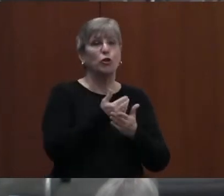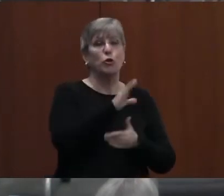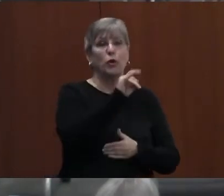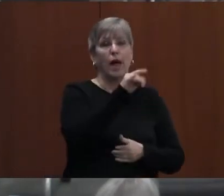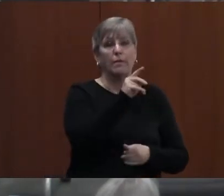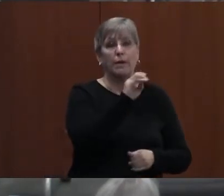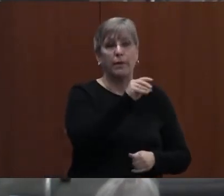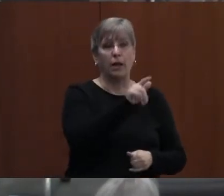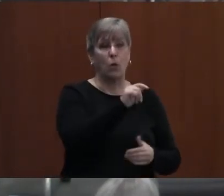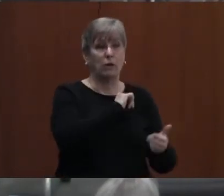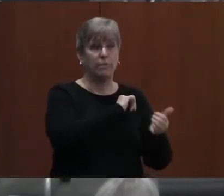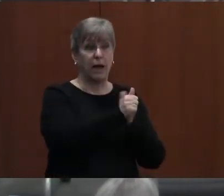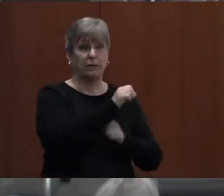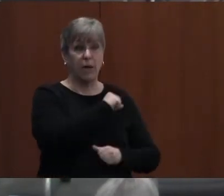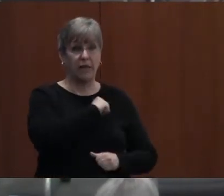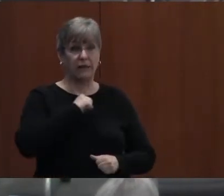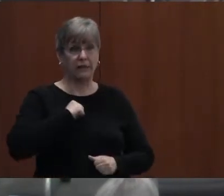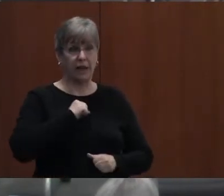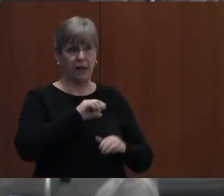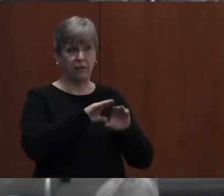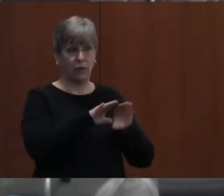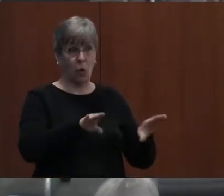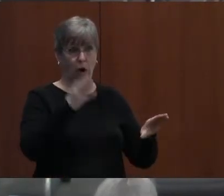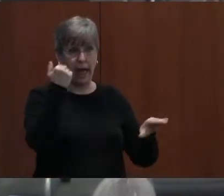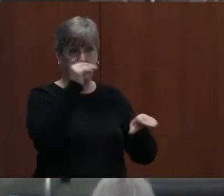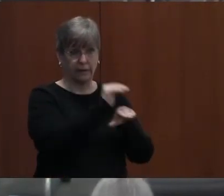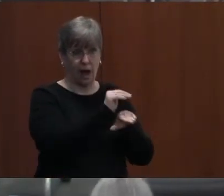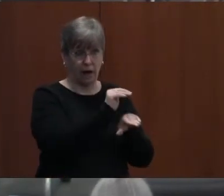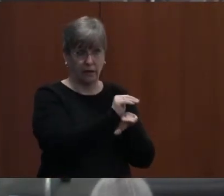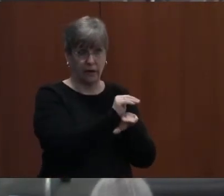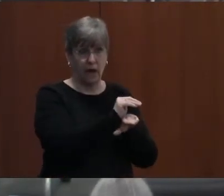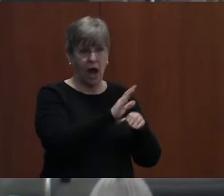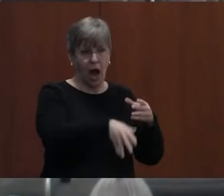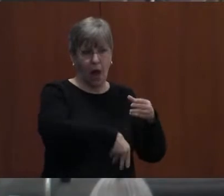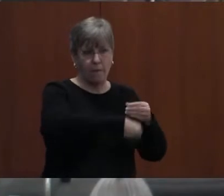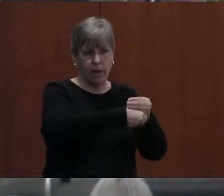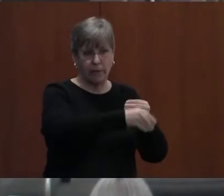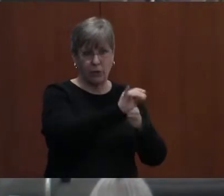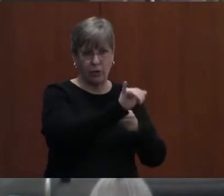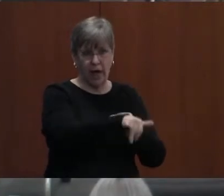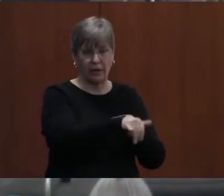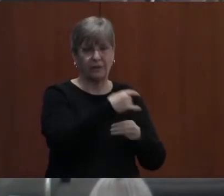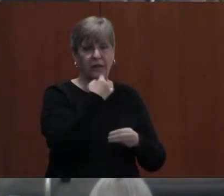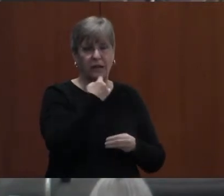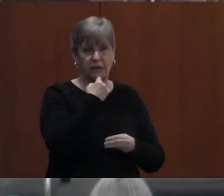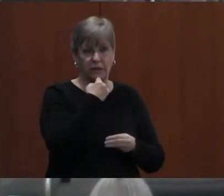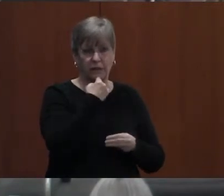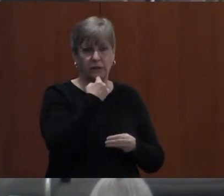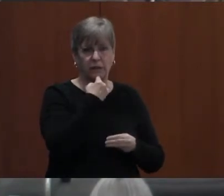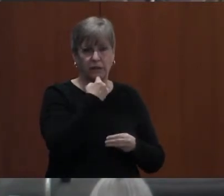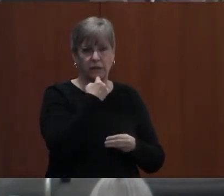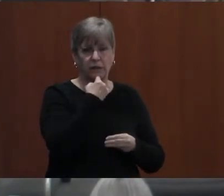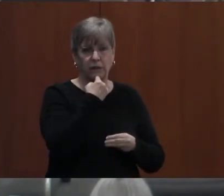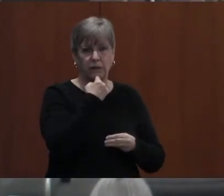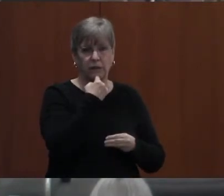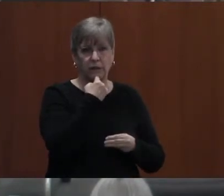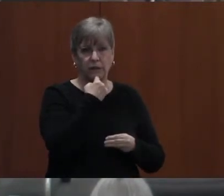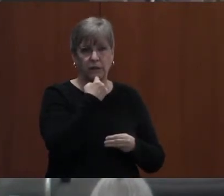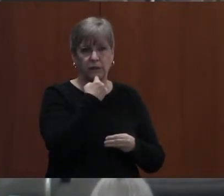even today, it was passed on the Senate floor last night. An amendment into that says that